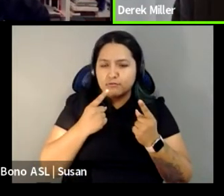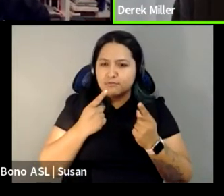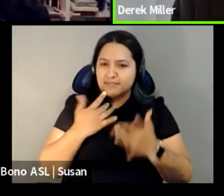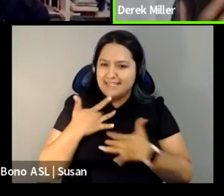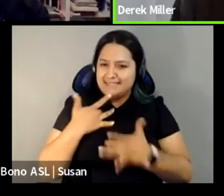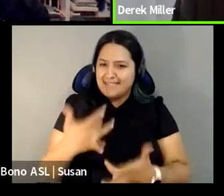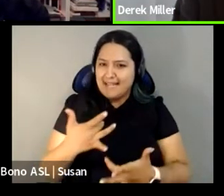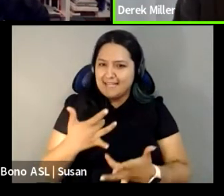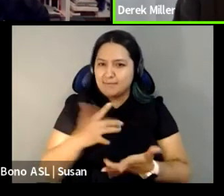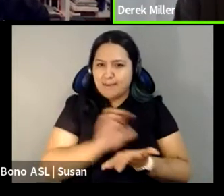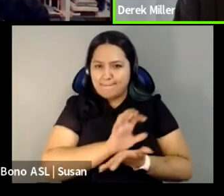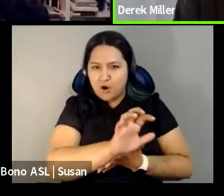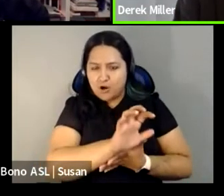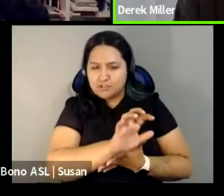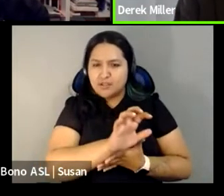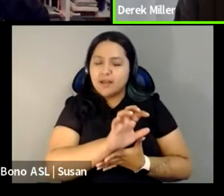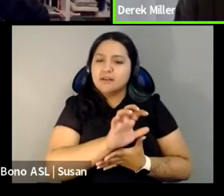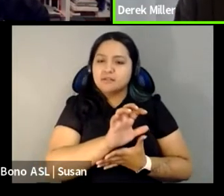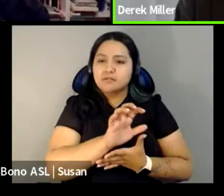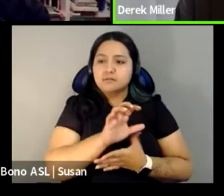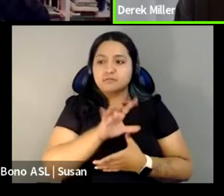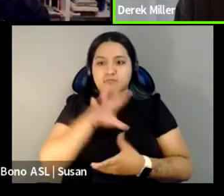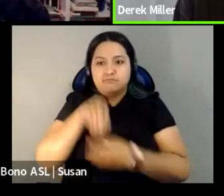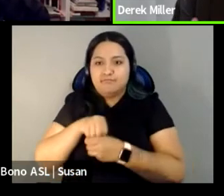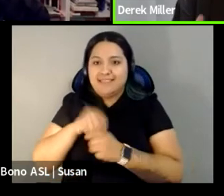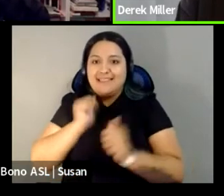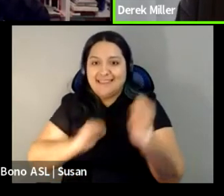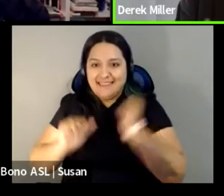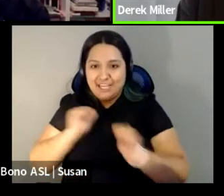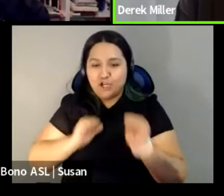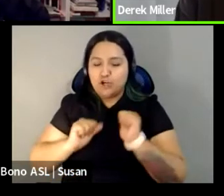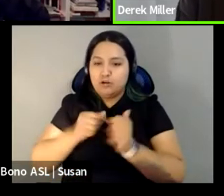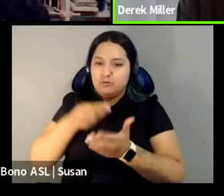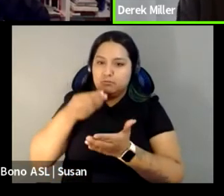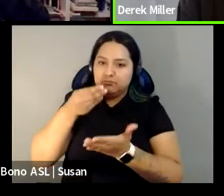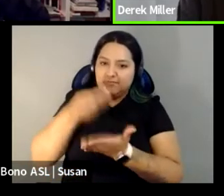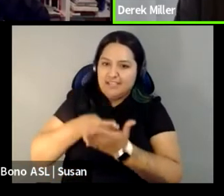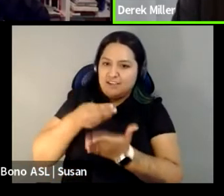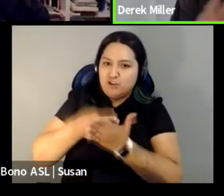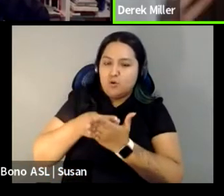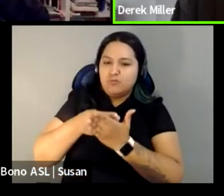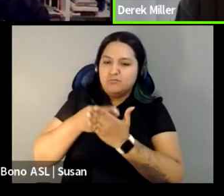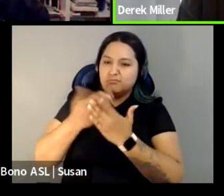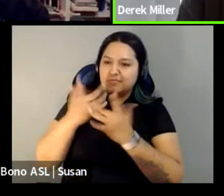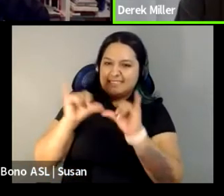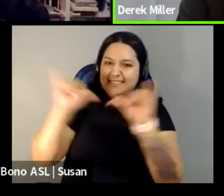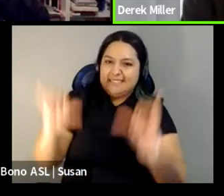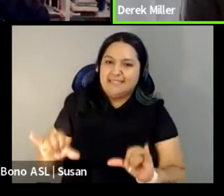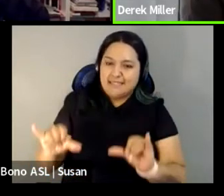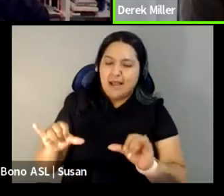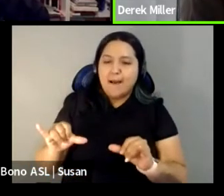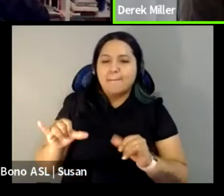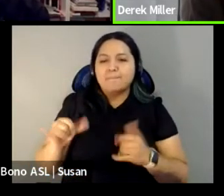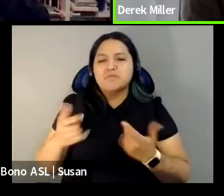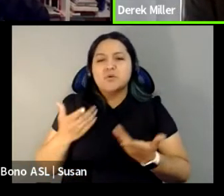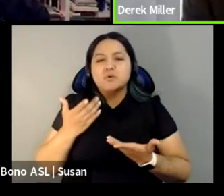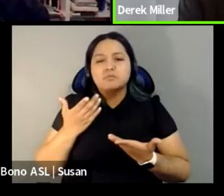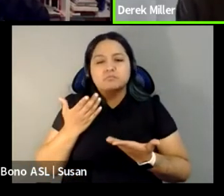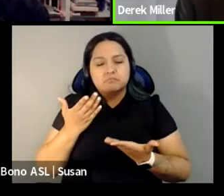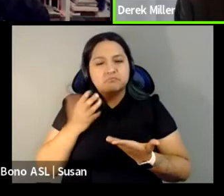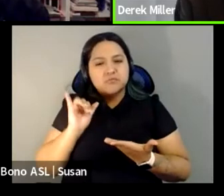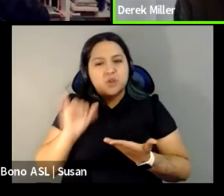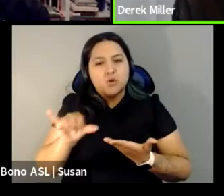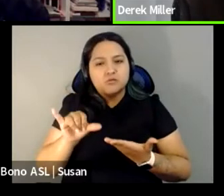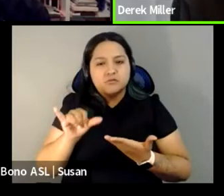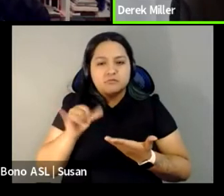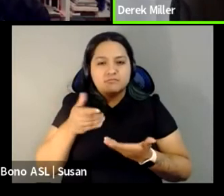that were essential to the American theatrical ecosystem in the late 19th and early 20th century? These are invitations that I think are coming directly from this